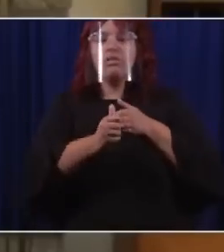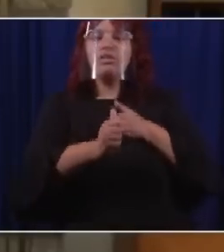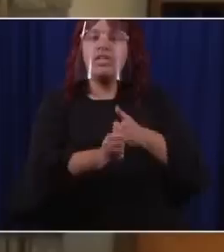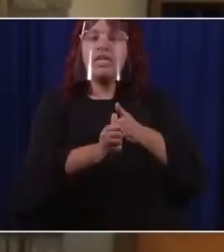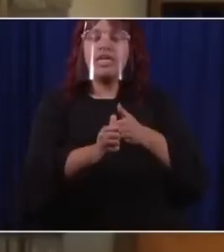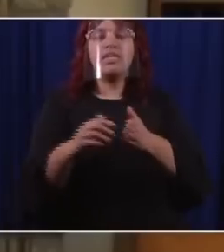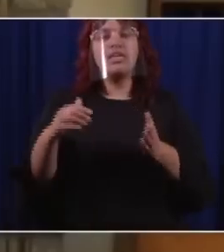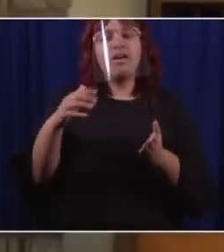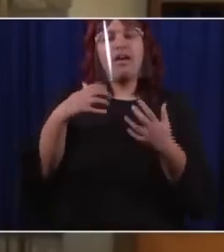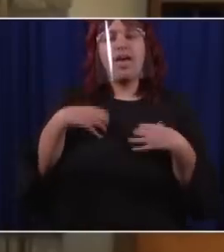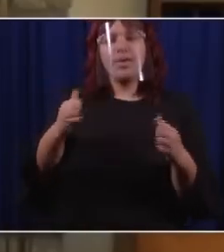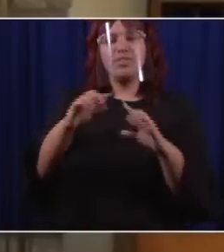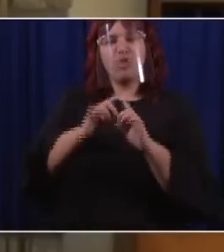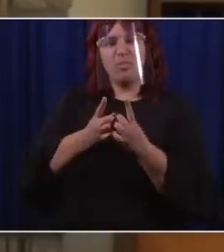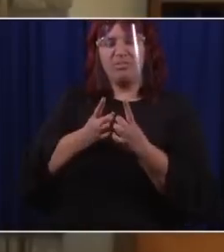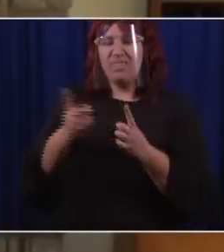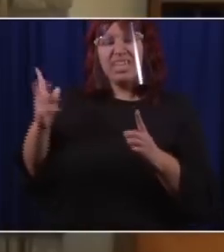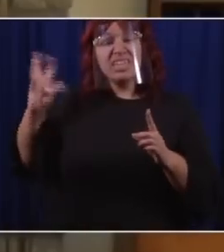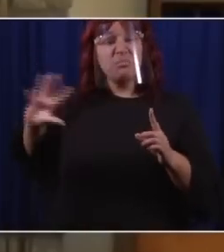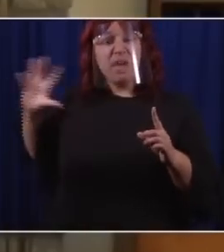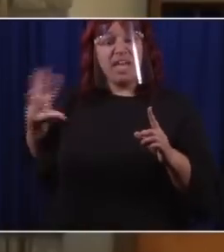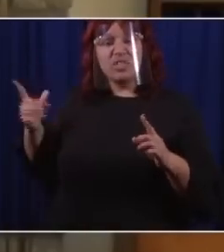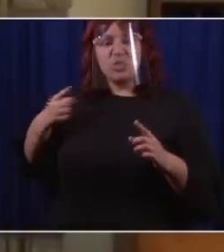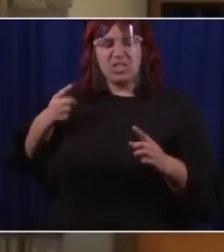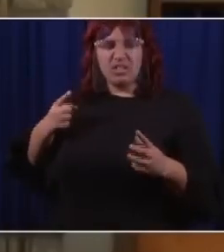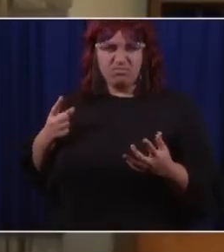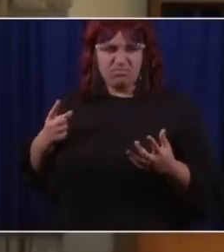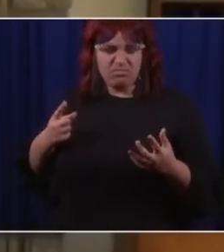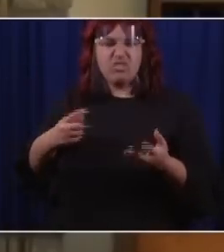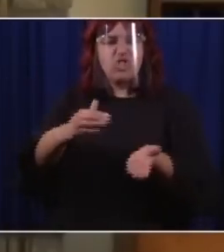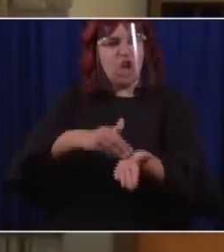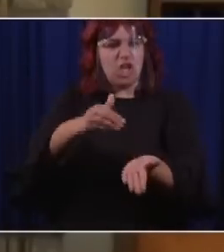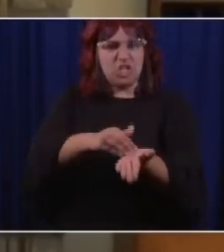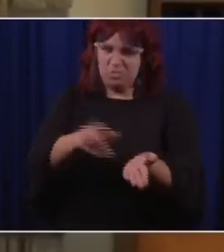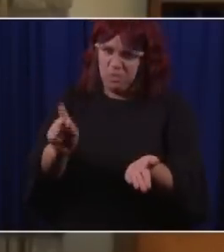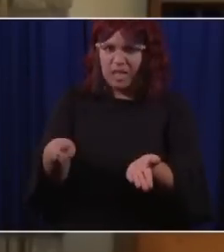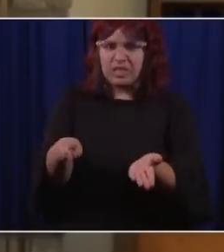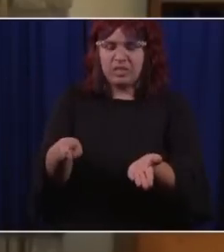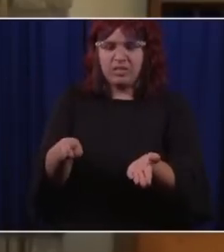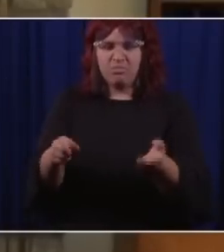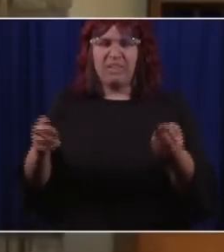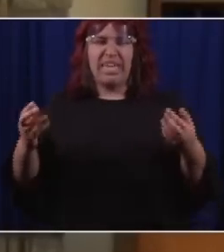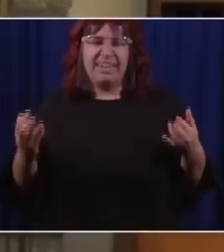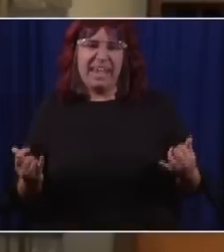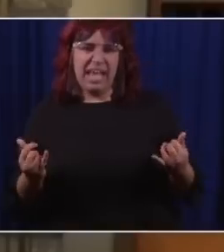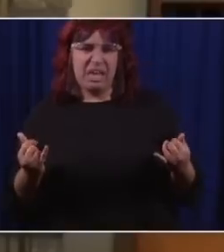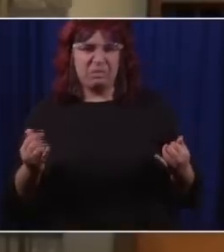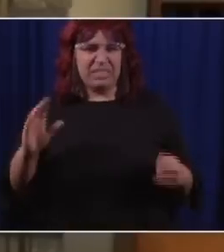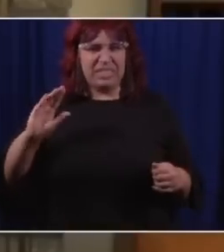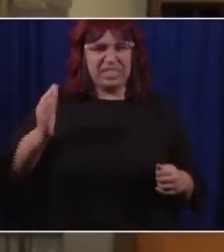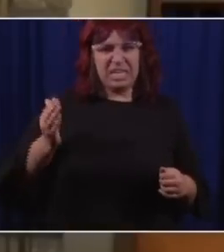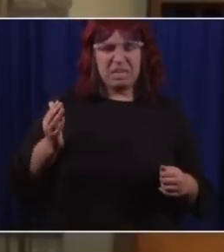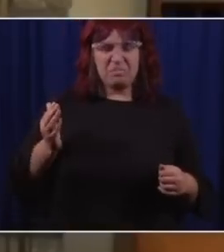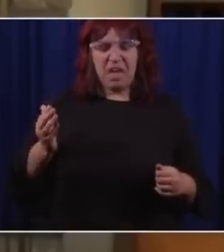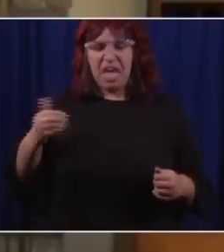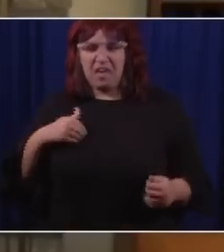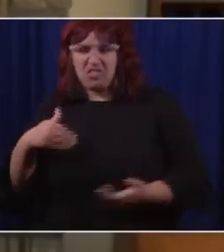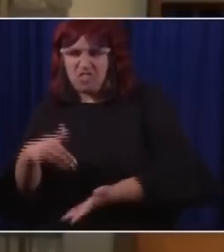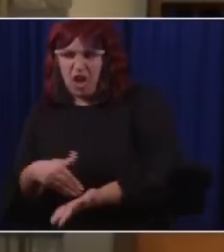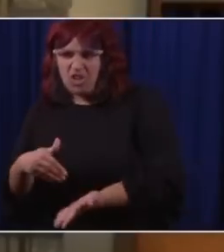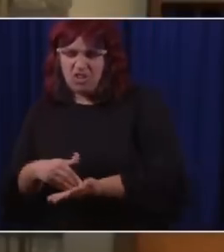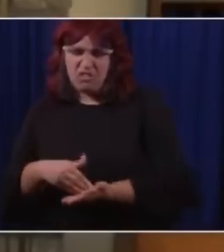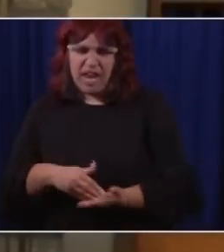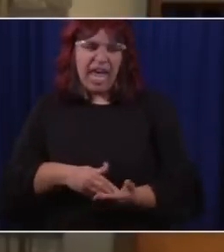in that role, and now it seems like we're going back to the kind of hybrid model. Do you regret your